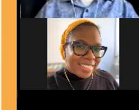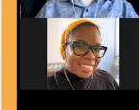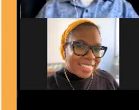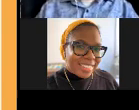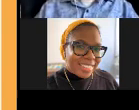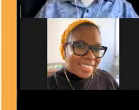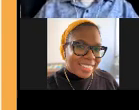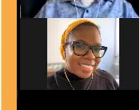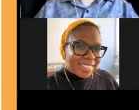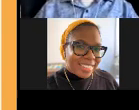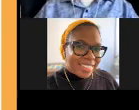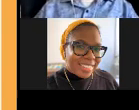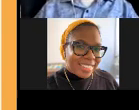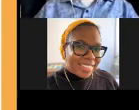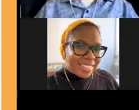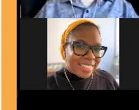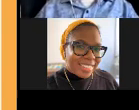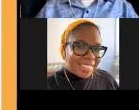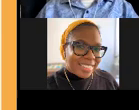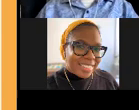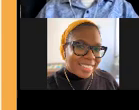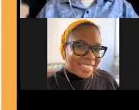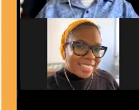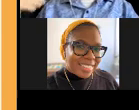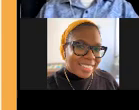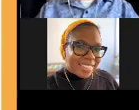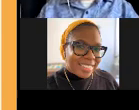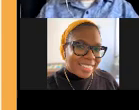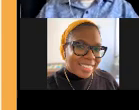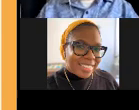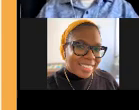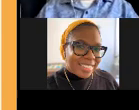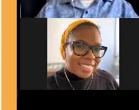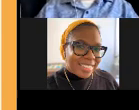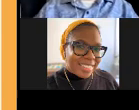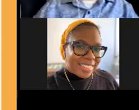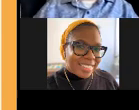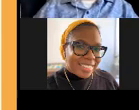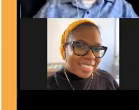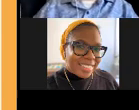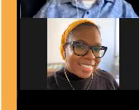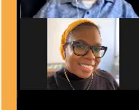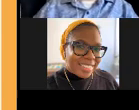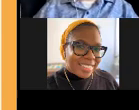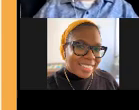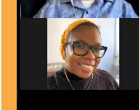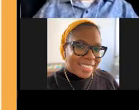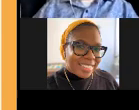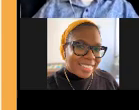1870s. But the 1870s mark the beginning of a shift toward a particular kind of